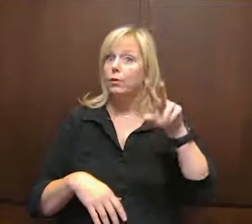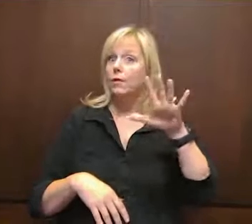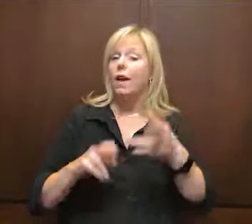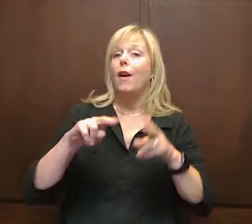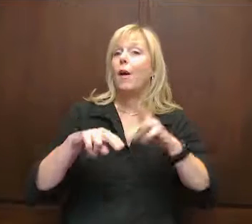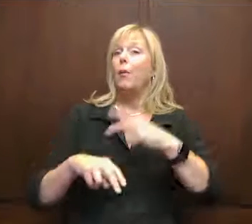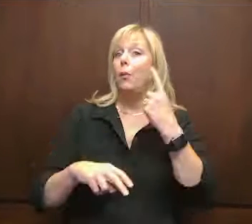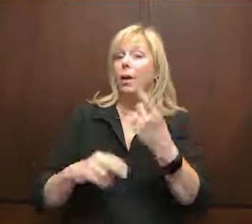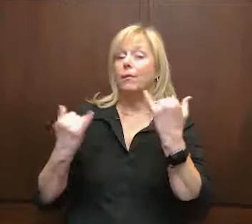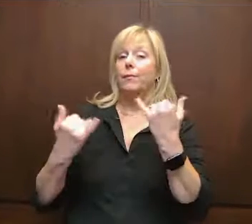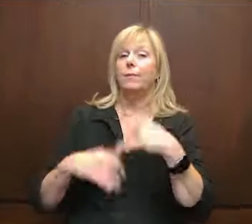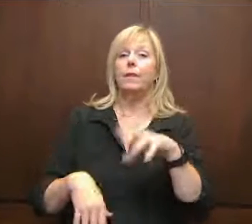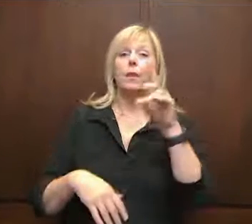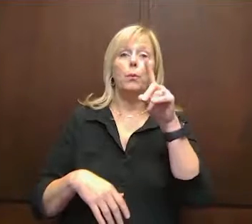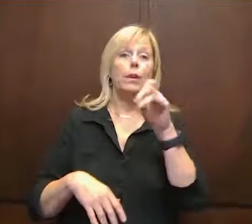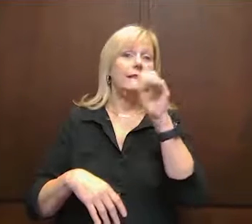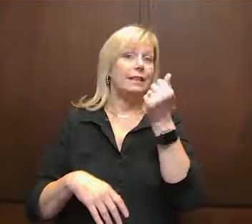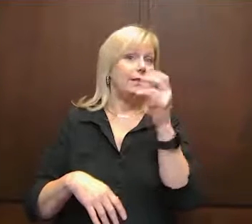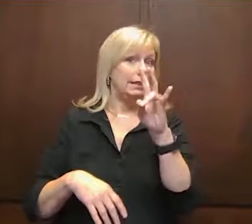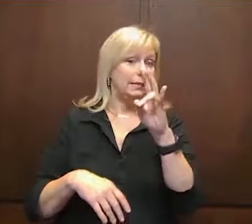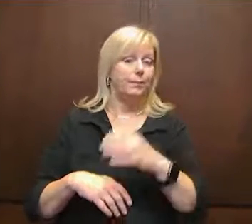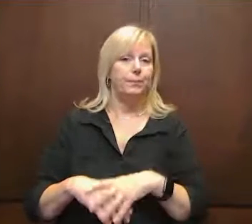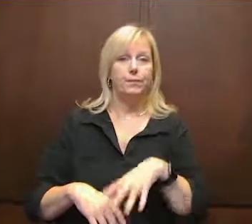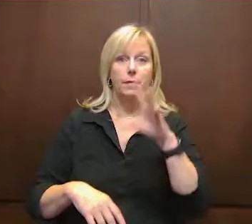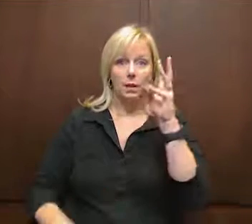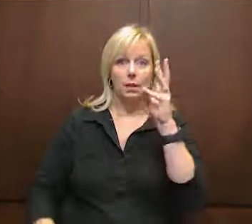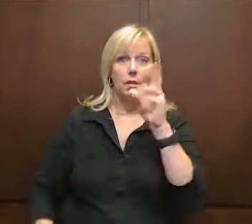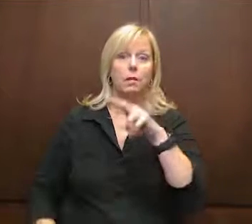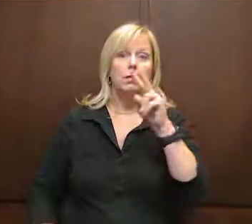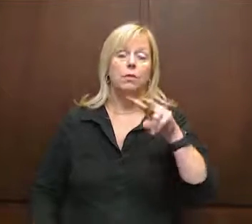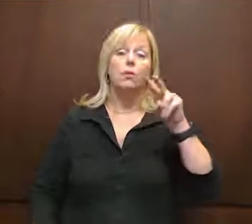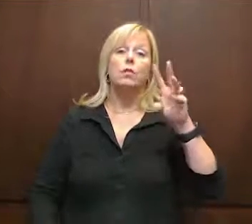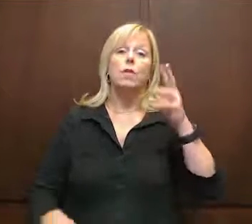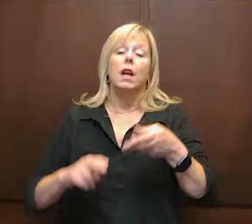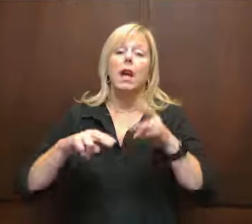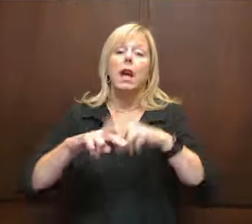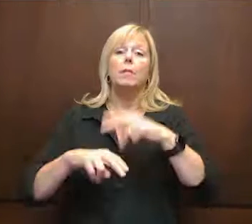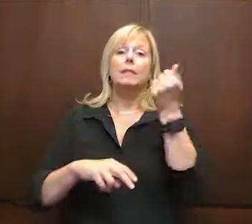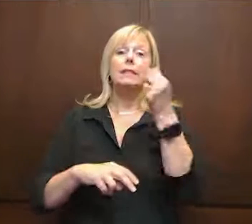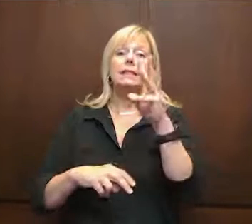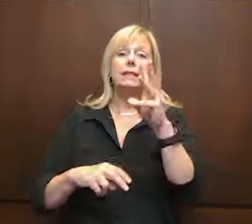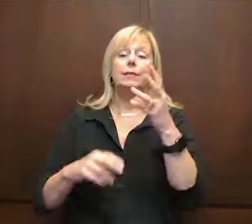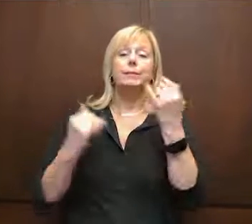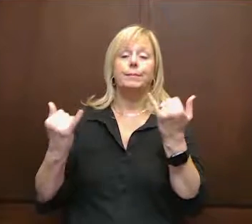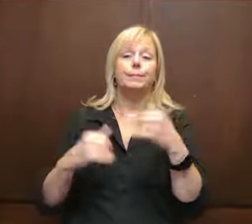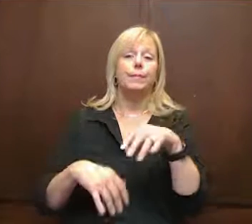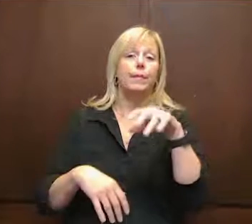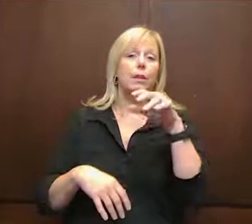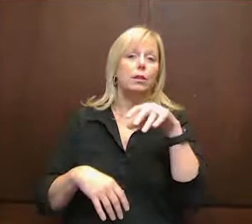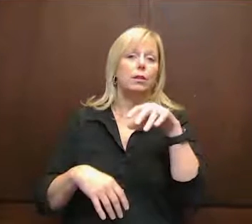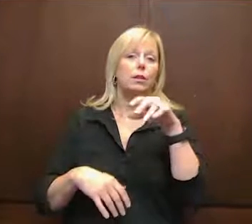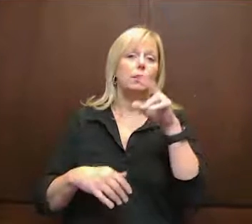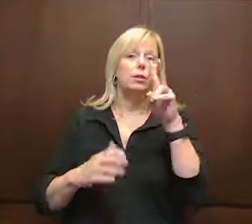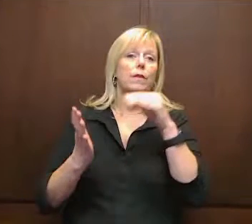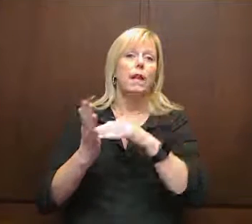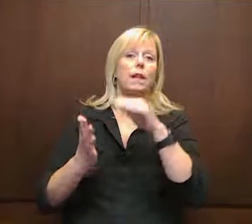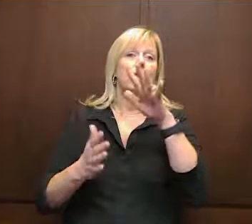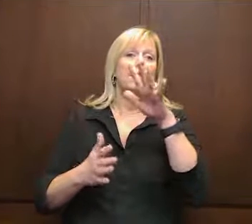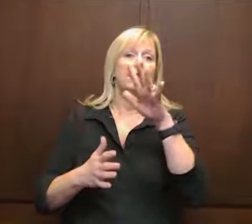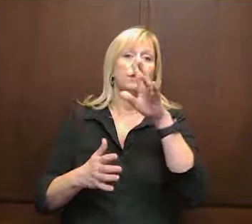62225 up 1 to 117. 62226 up 16 to